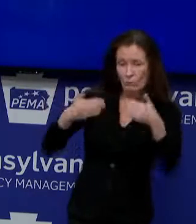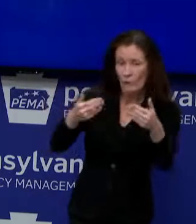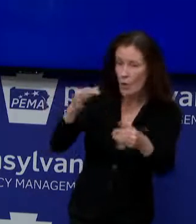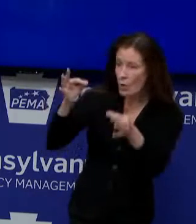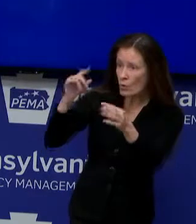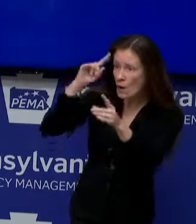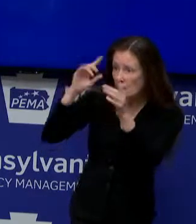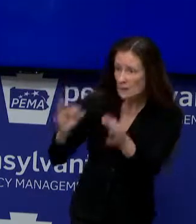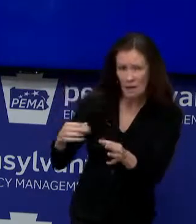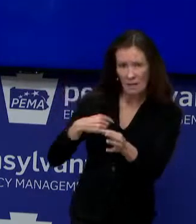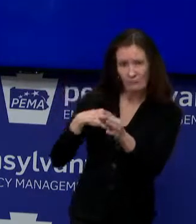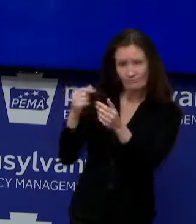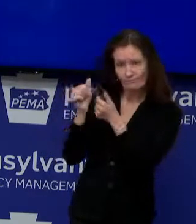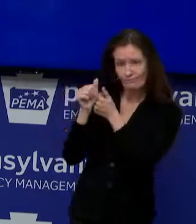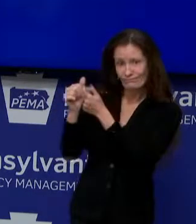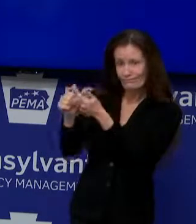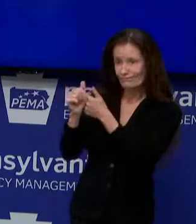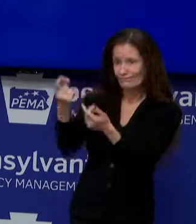court, actually